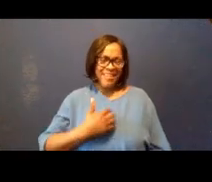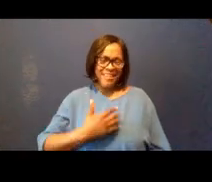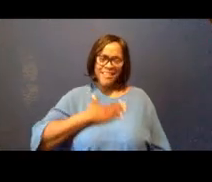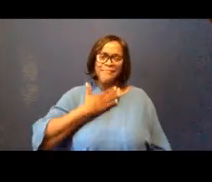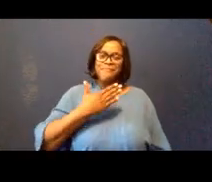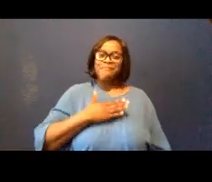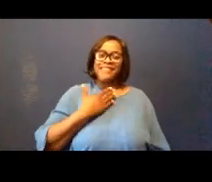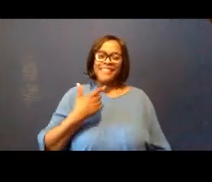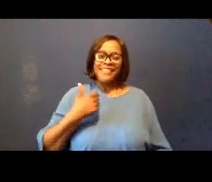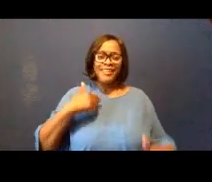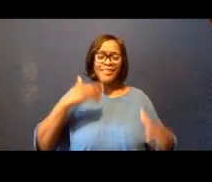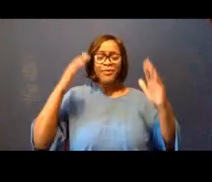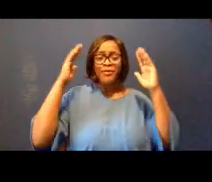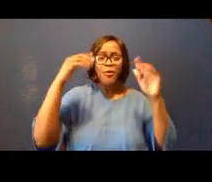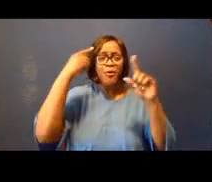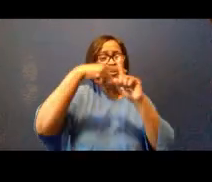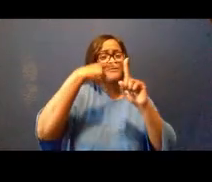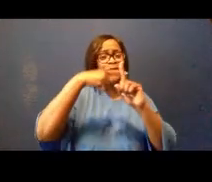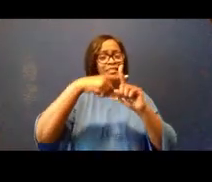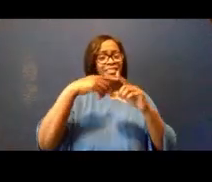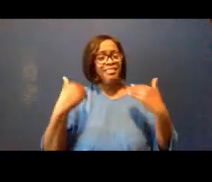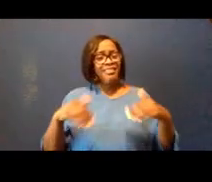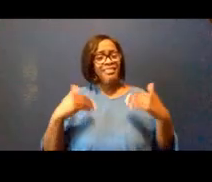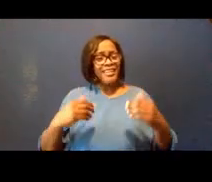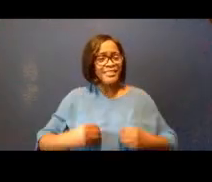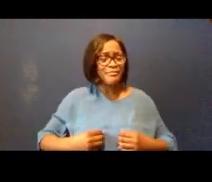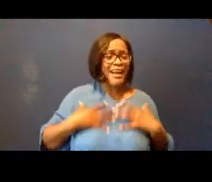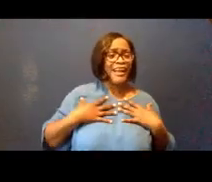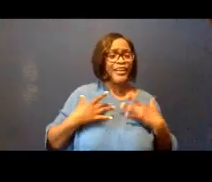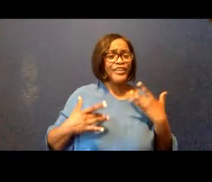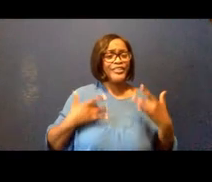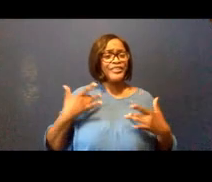cuts, there were a curb cut on